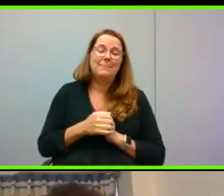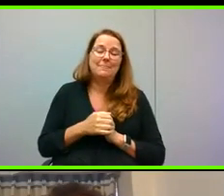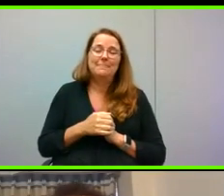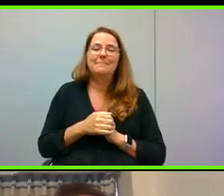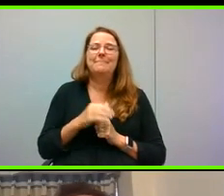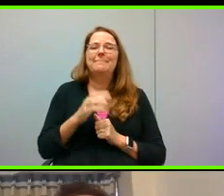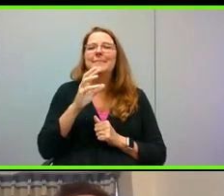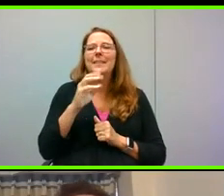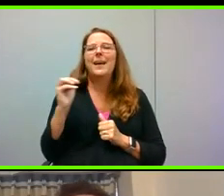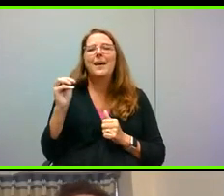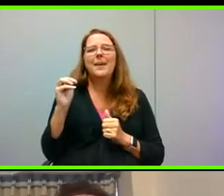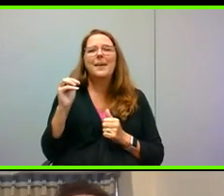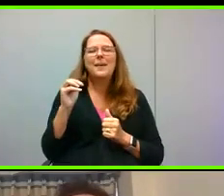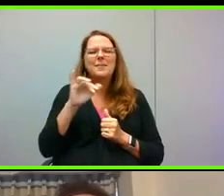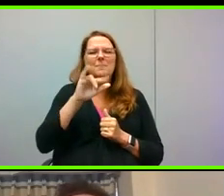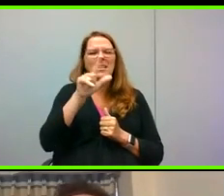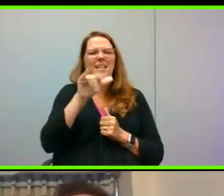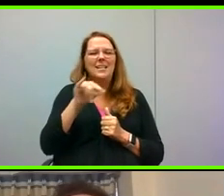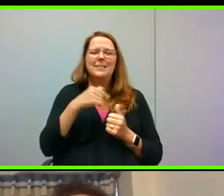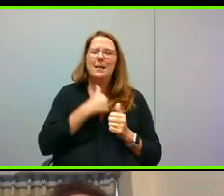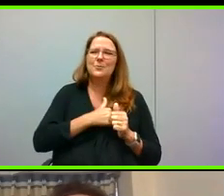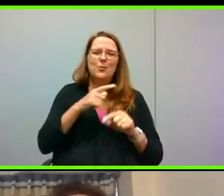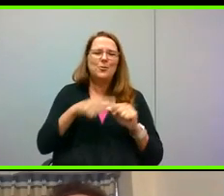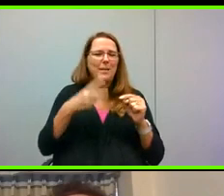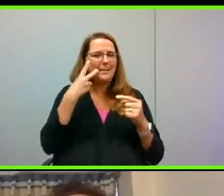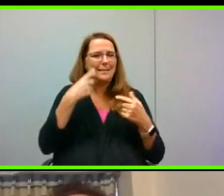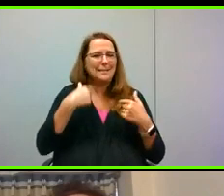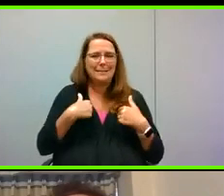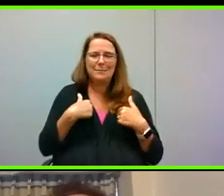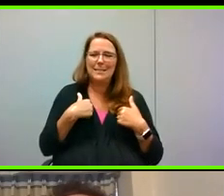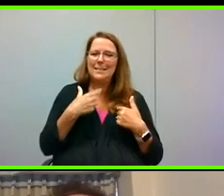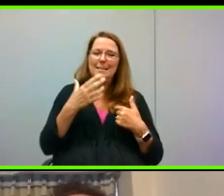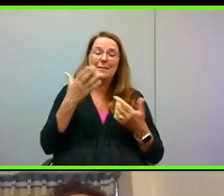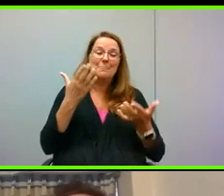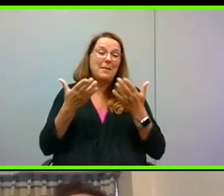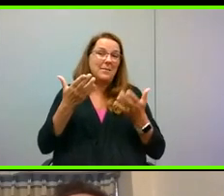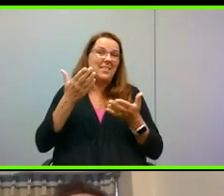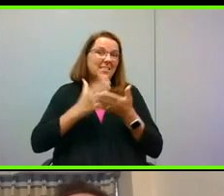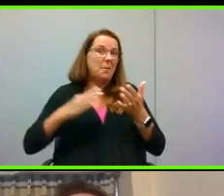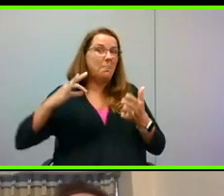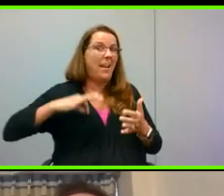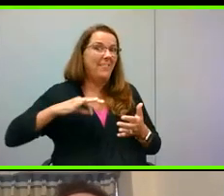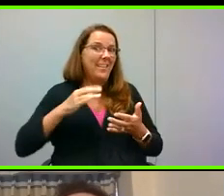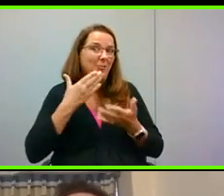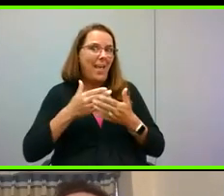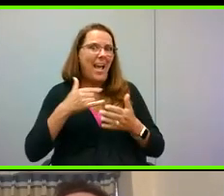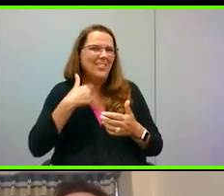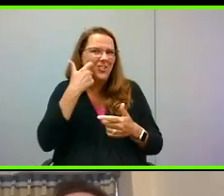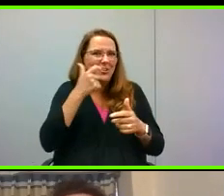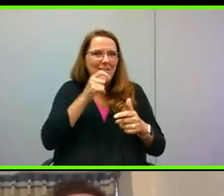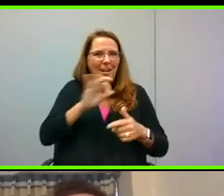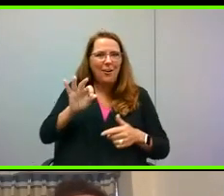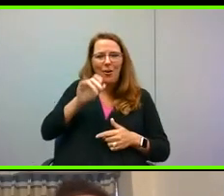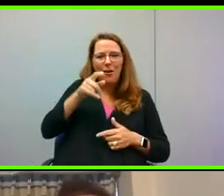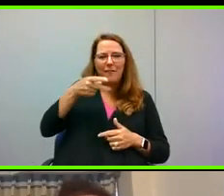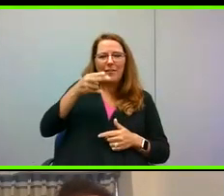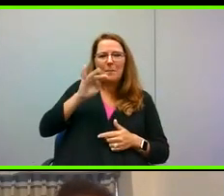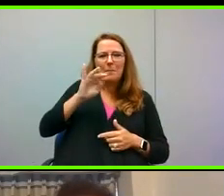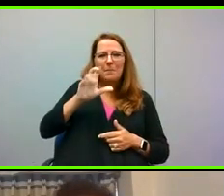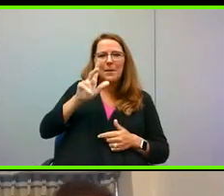Let me just, I'm sorry you can't see me. There might be some benefit to that. I just got off the pickleball court and I'm a